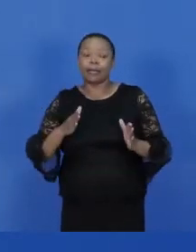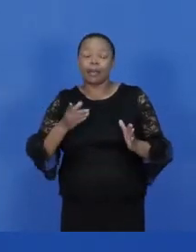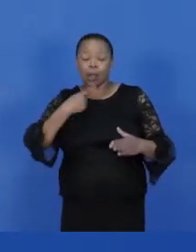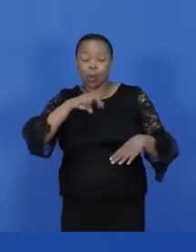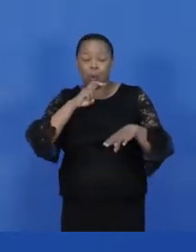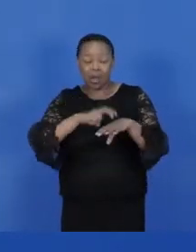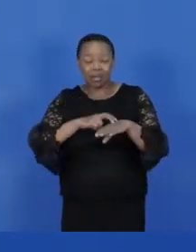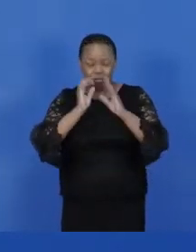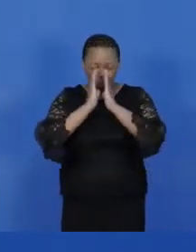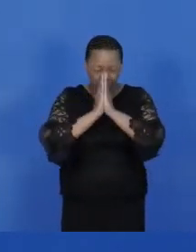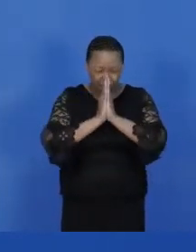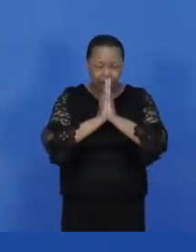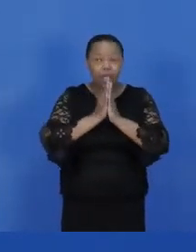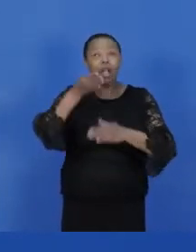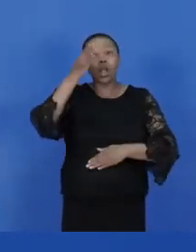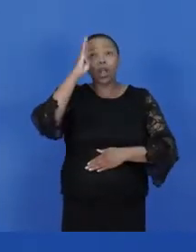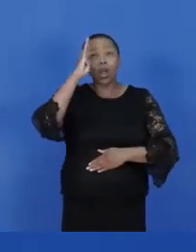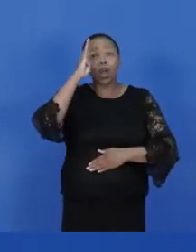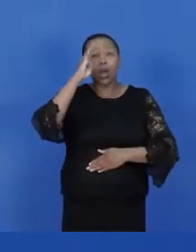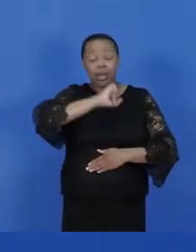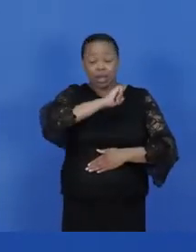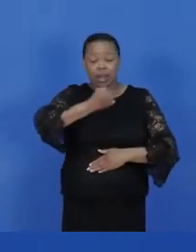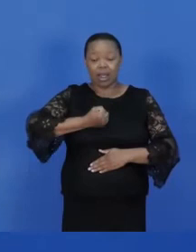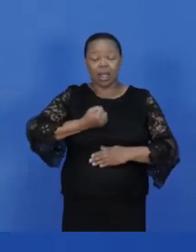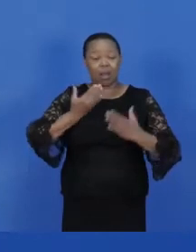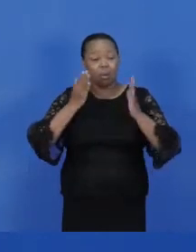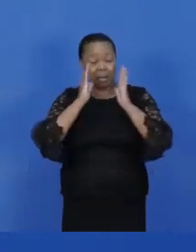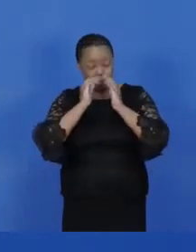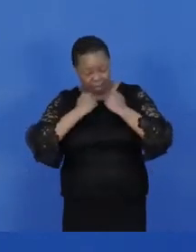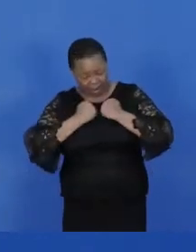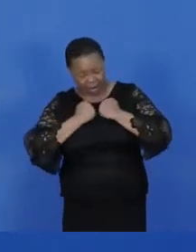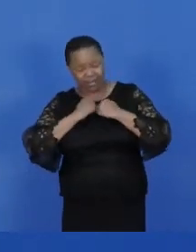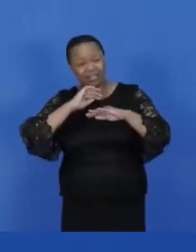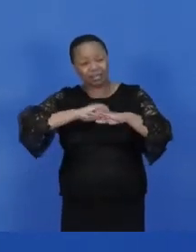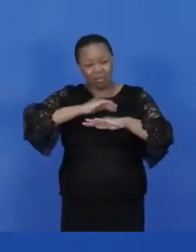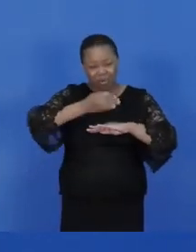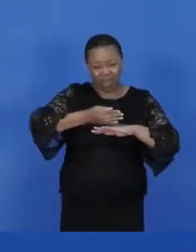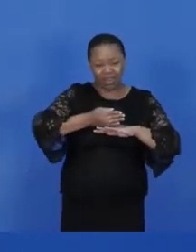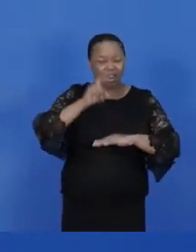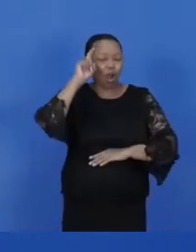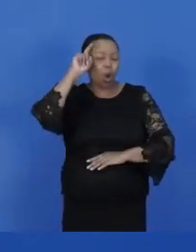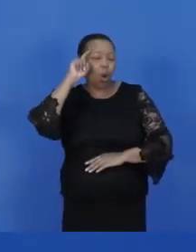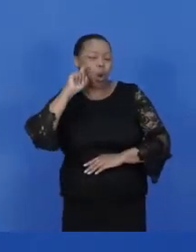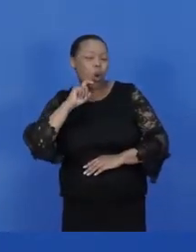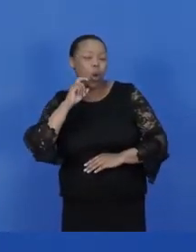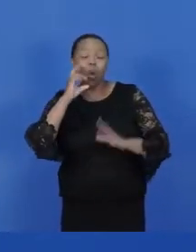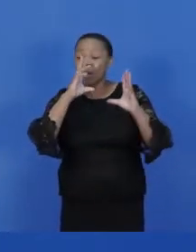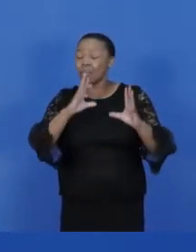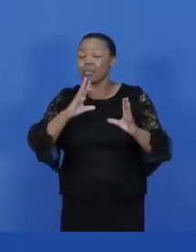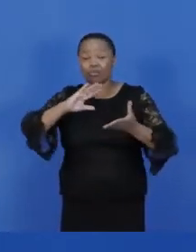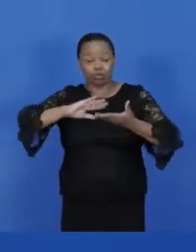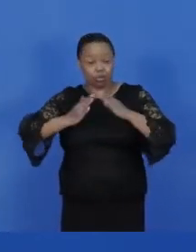be able to pray and ask God to protect the elderly, your parents, you know, those who are elderly in our